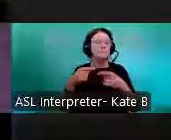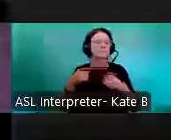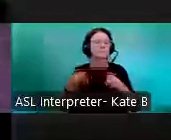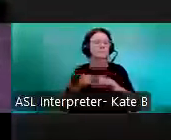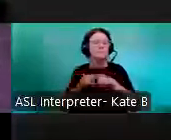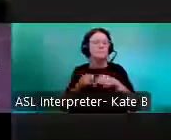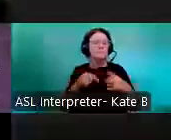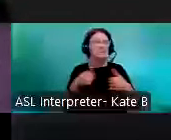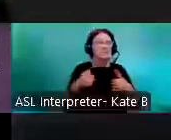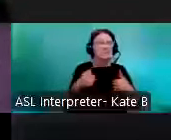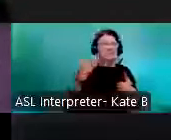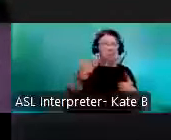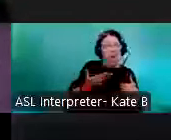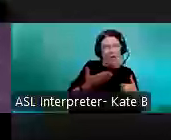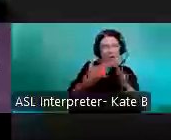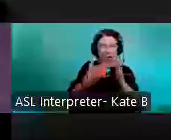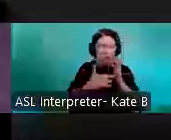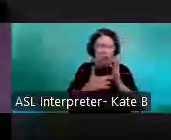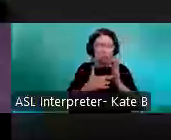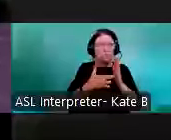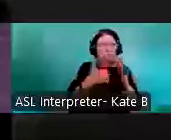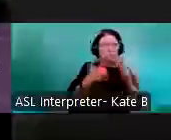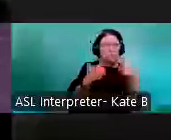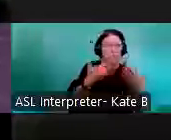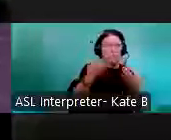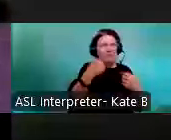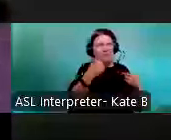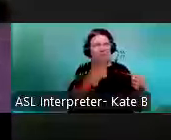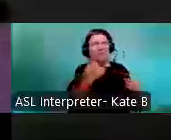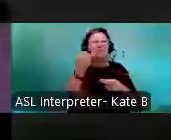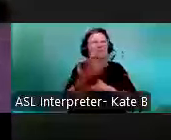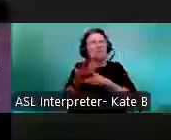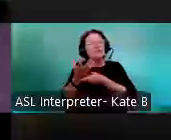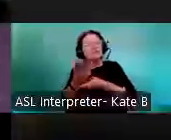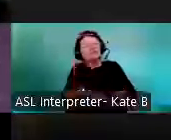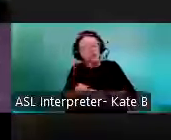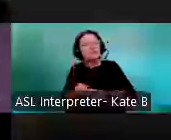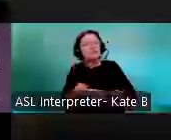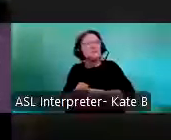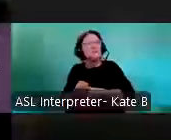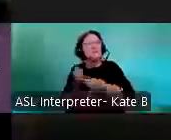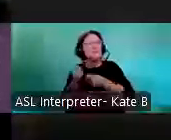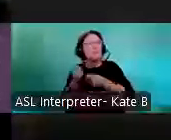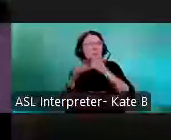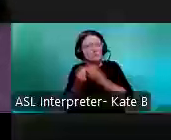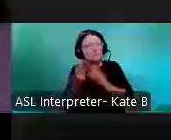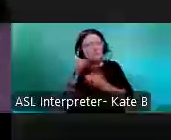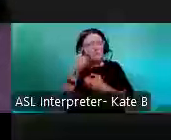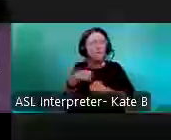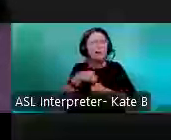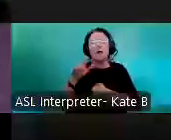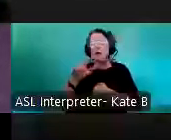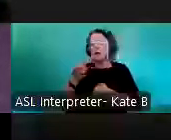like, I don't know exactly what all the rules are. If you have trusted sources like the Wisconsin Disability Vote Coalition or the League of Women